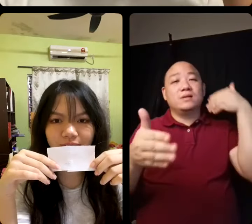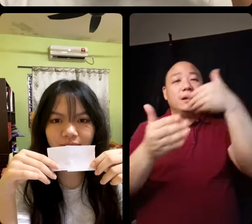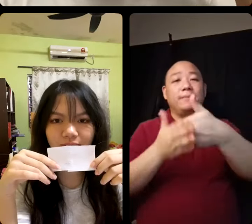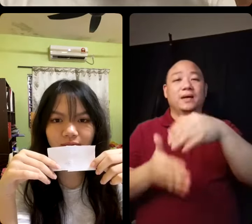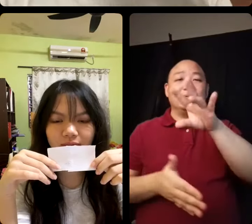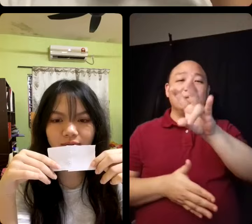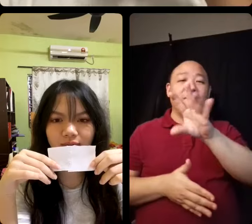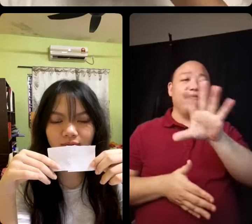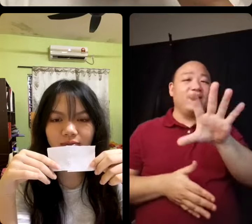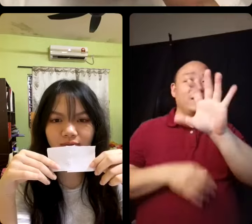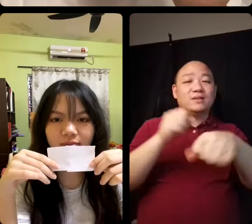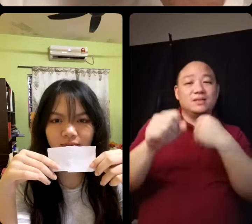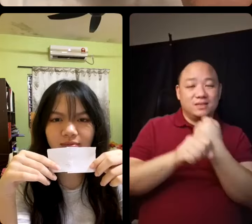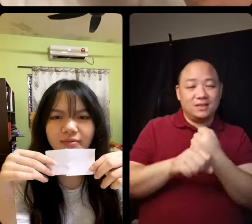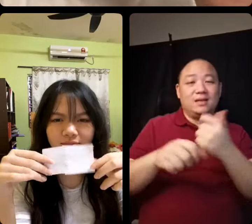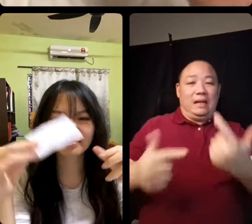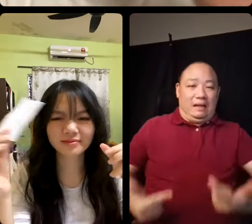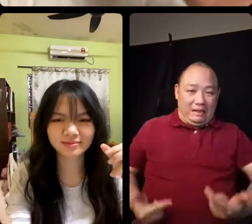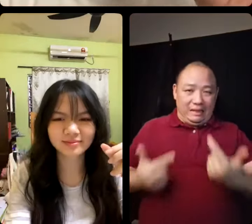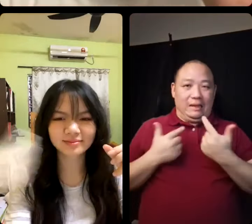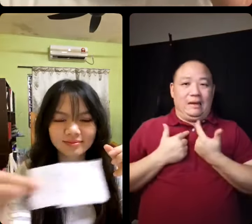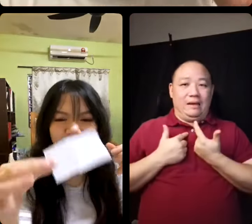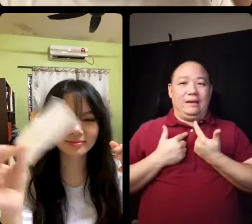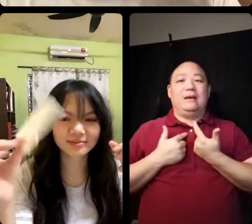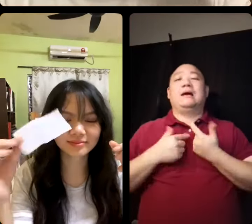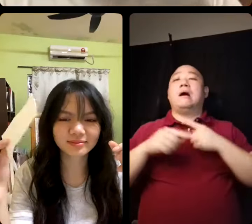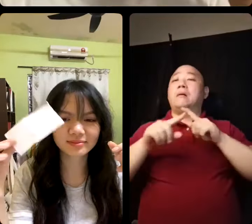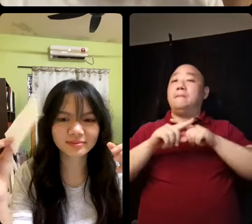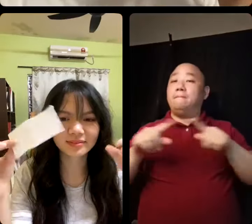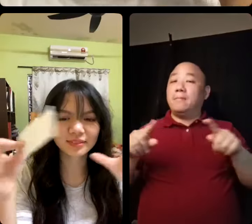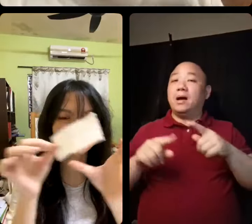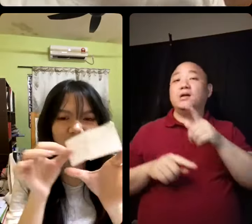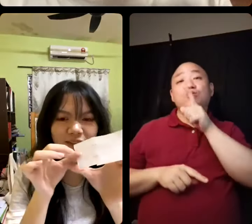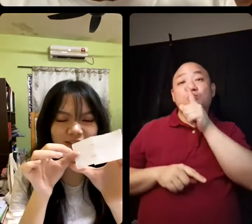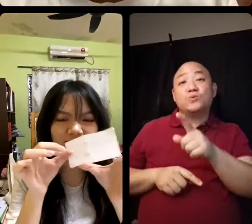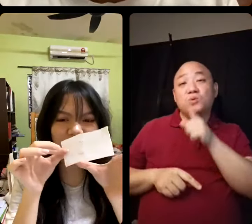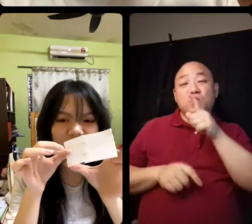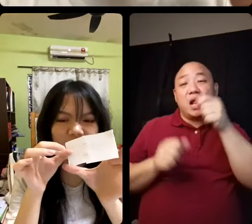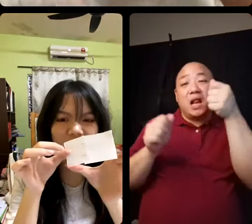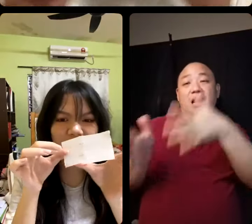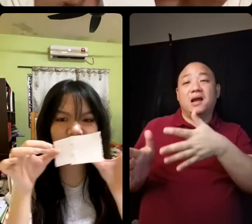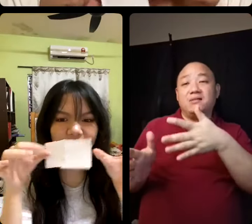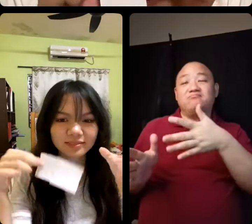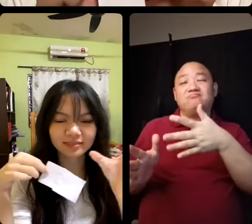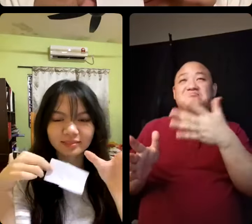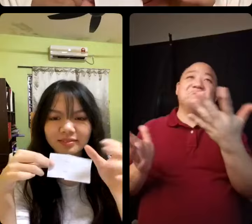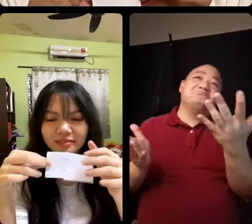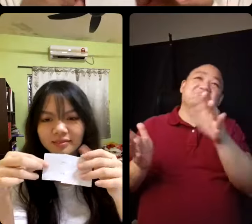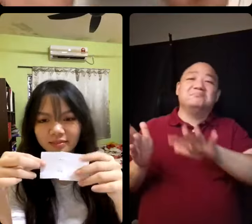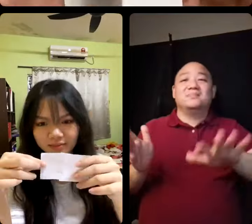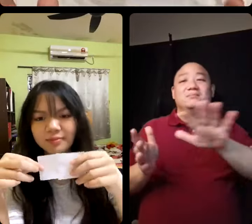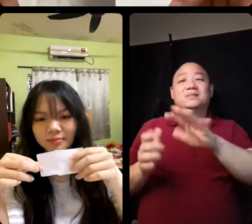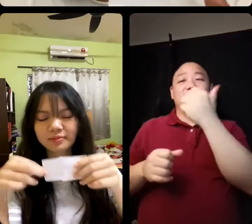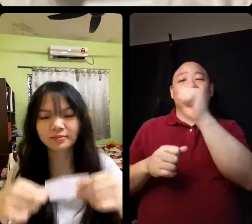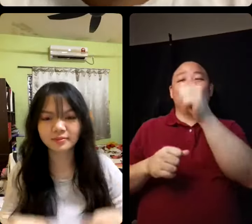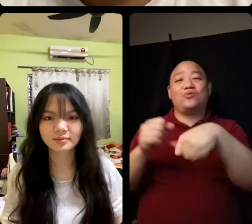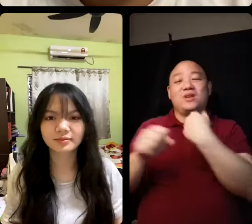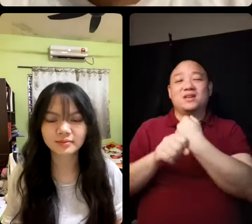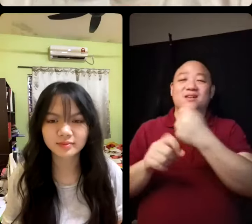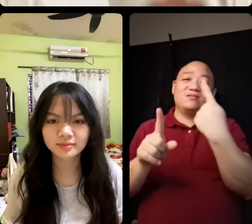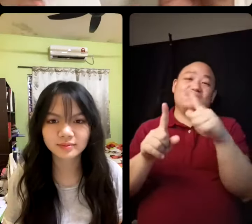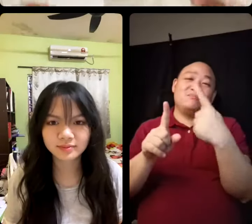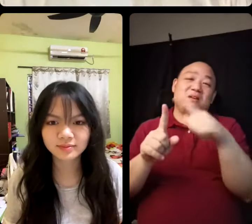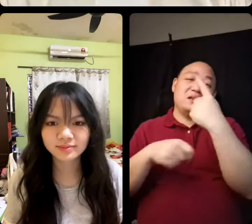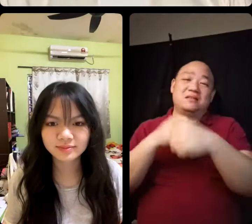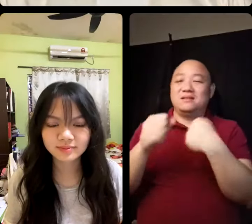is around like 10 years left here and still got a lot of activity yang kita belum kira lagi. So how do you